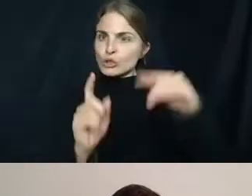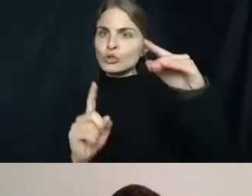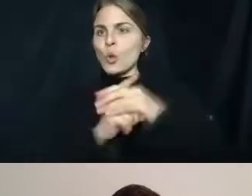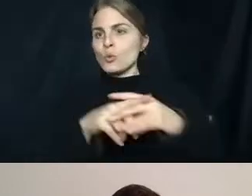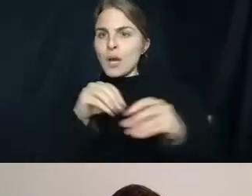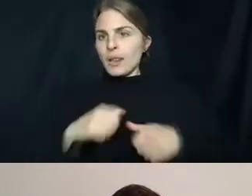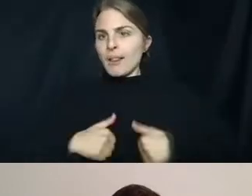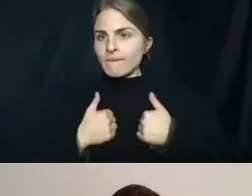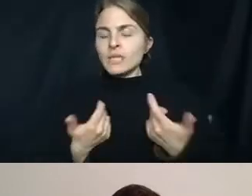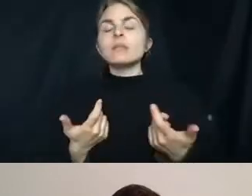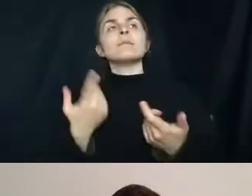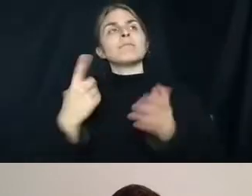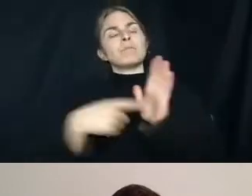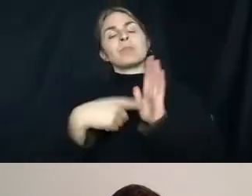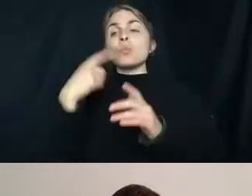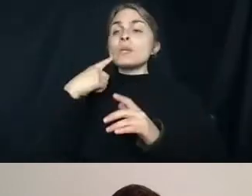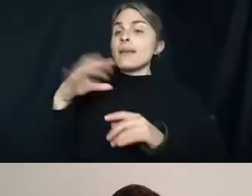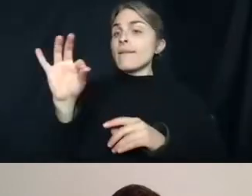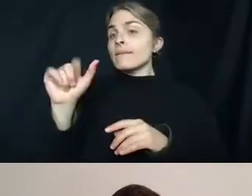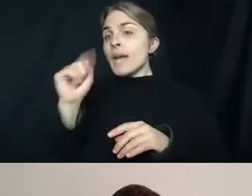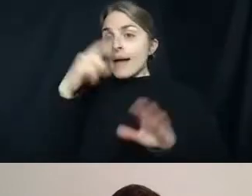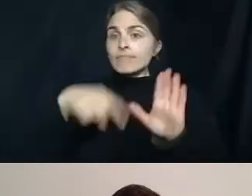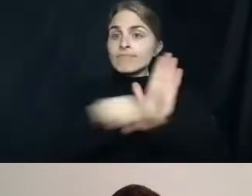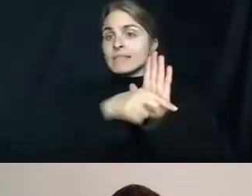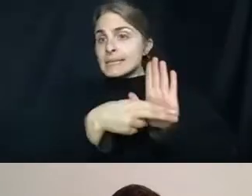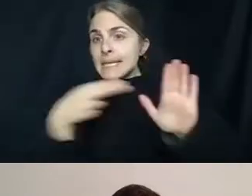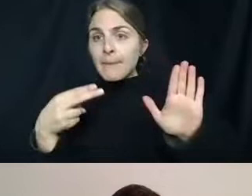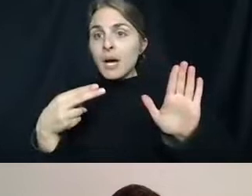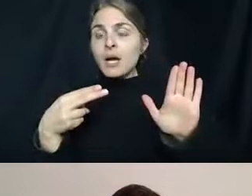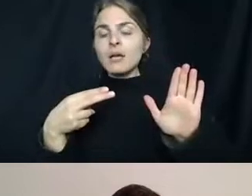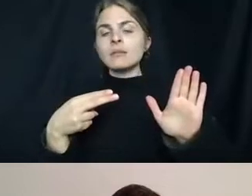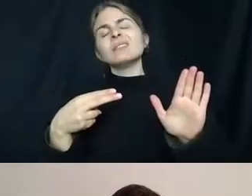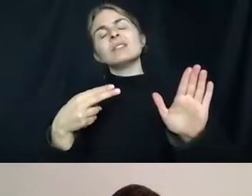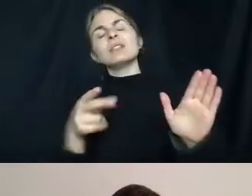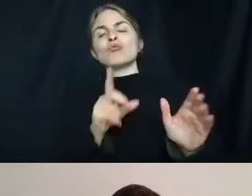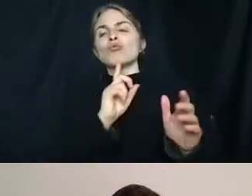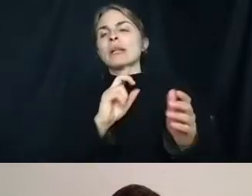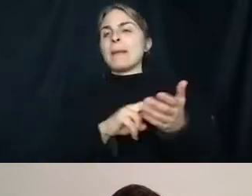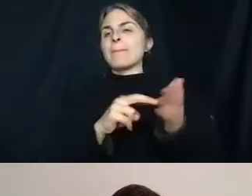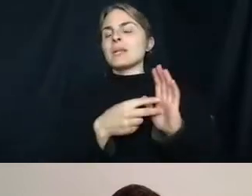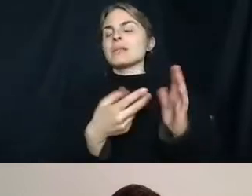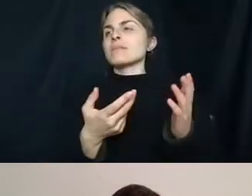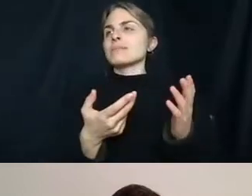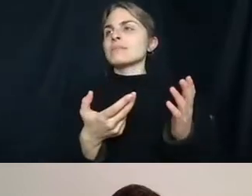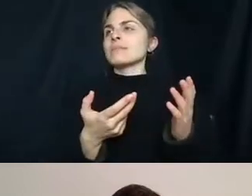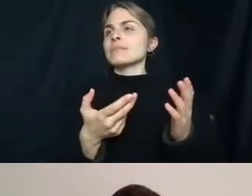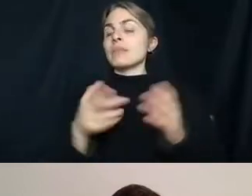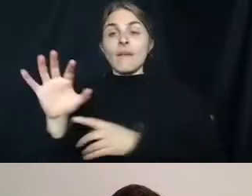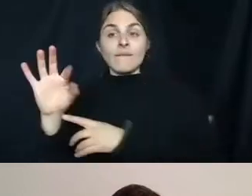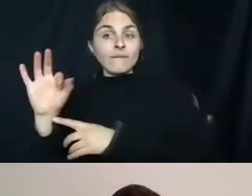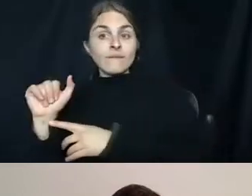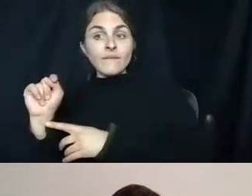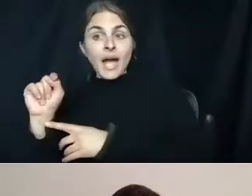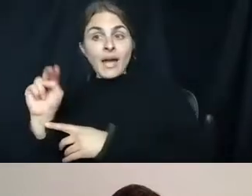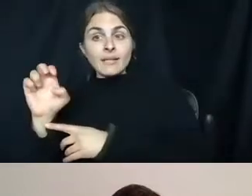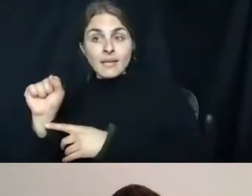And so when we say like fat stigma in general, it's the association of fatness, fat